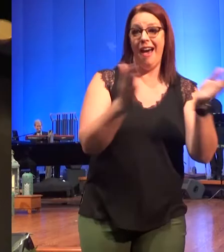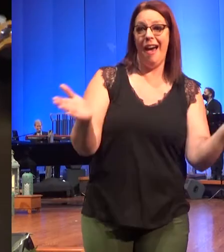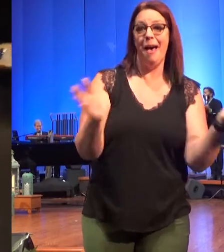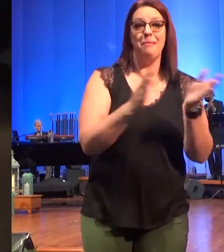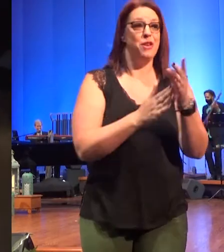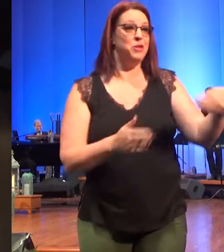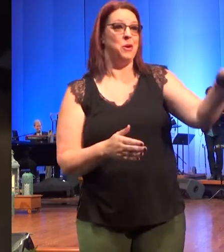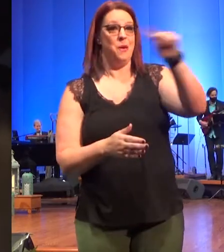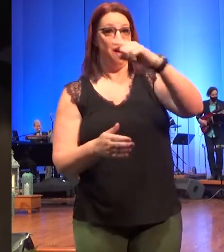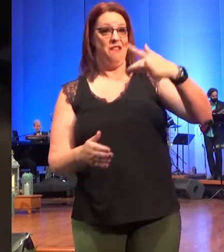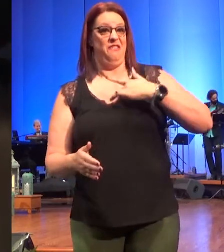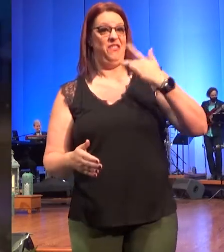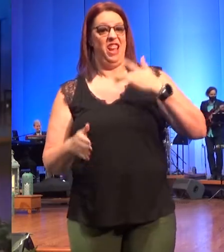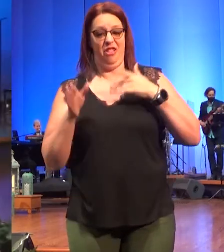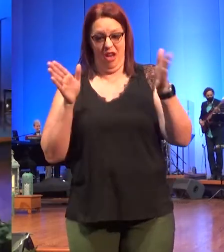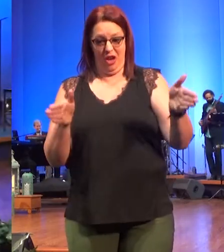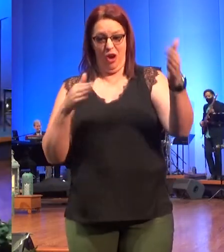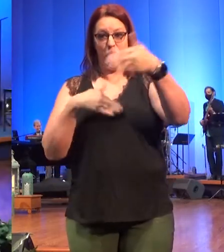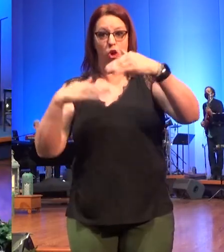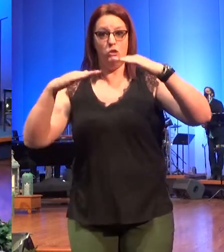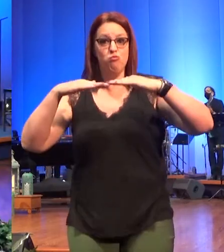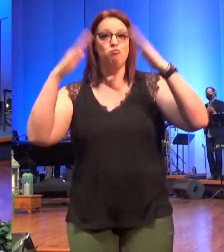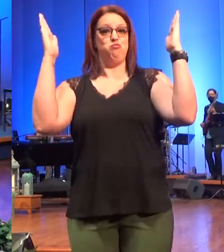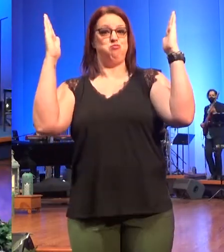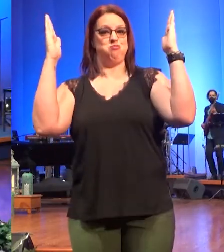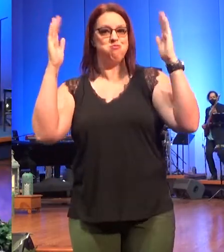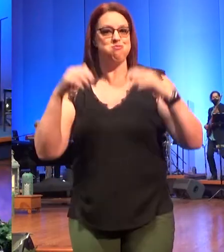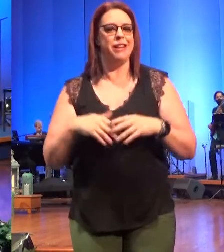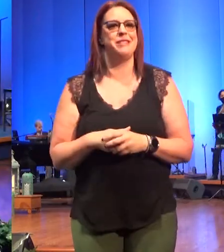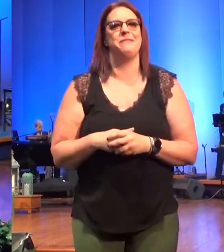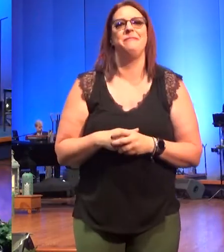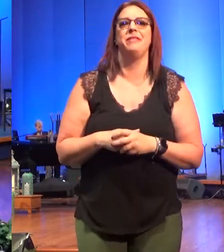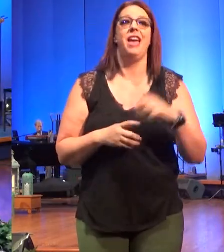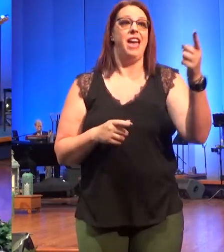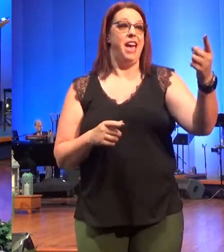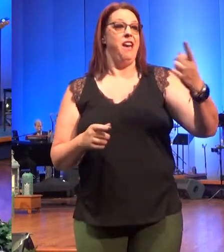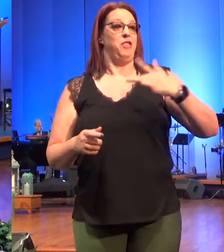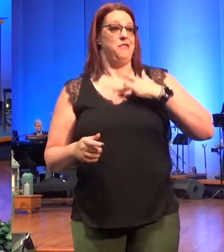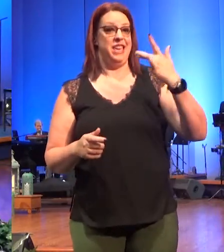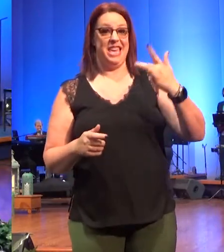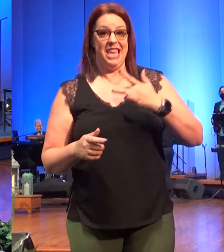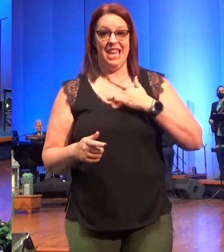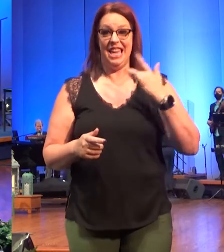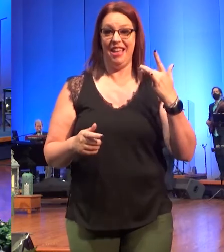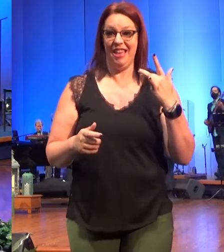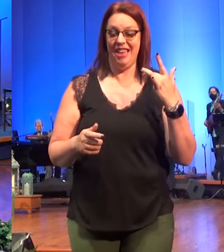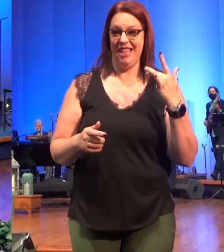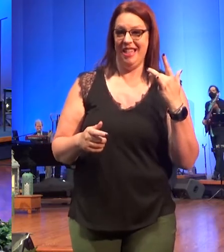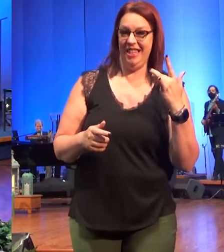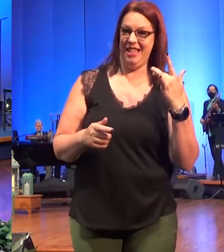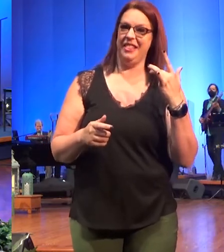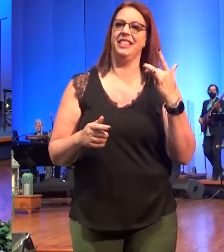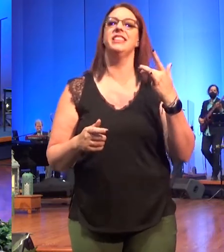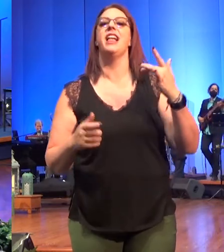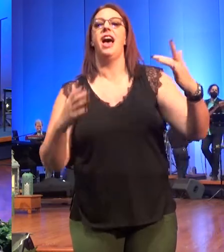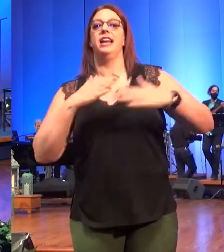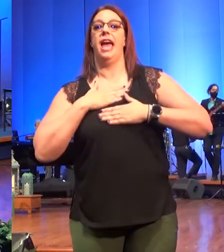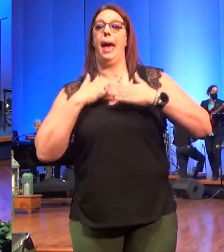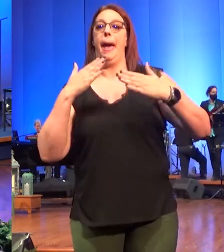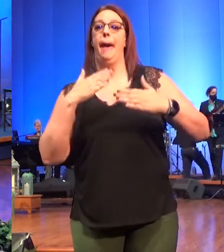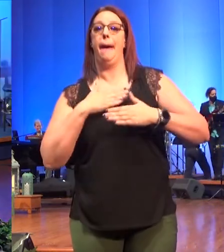you feel like a room without a roof. Because I'm not alone if you feel